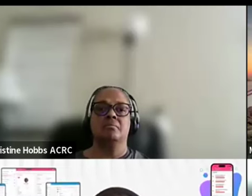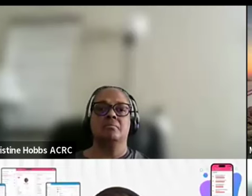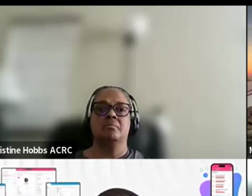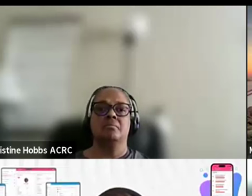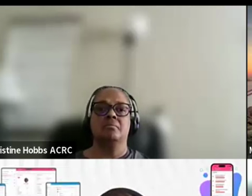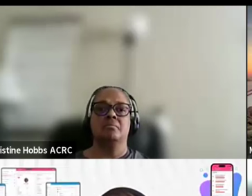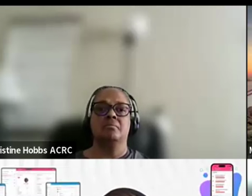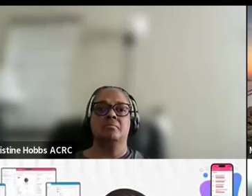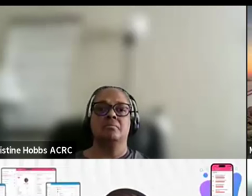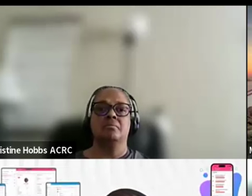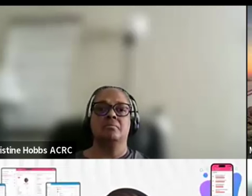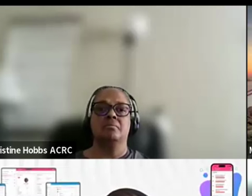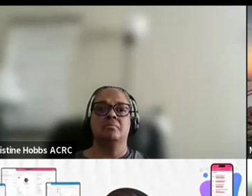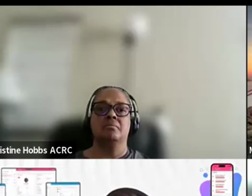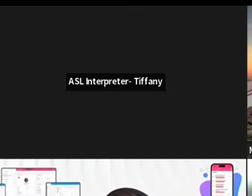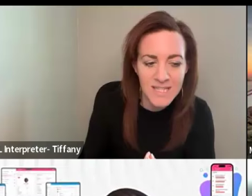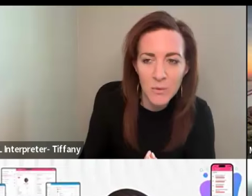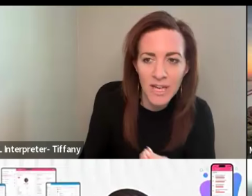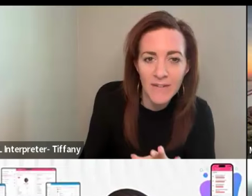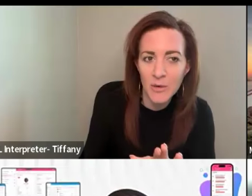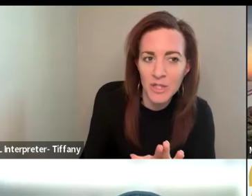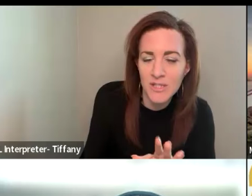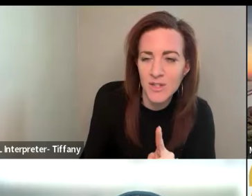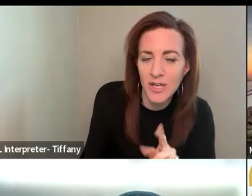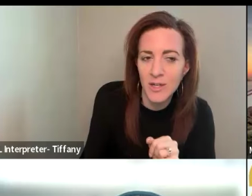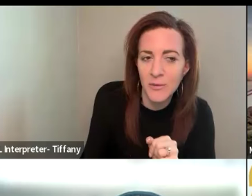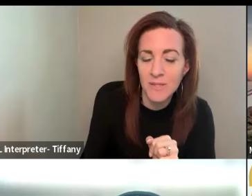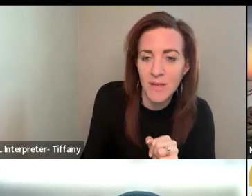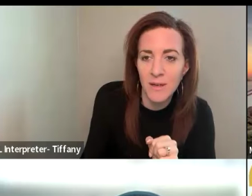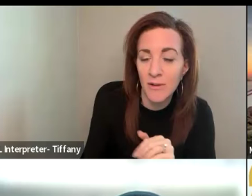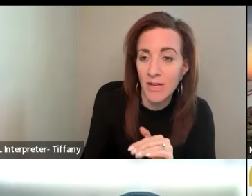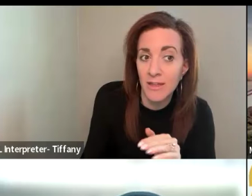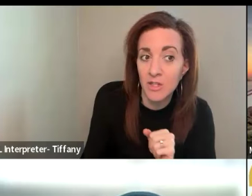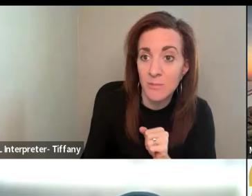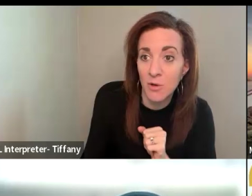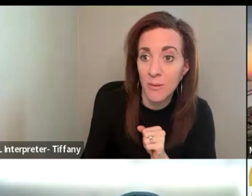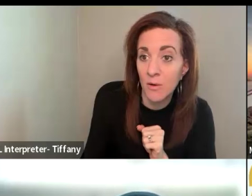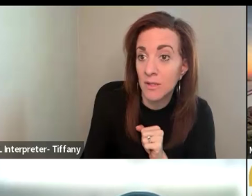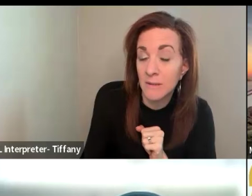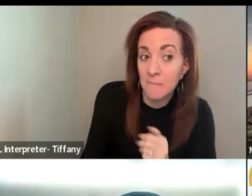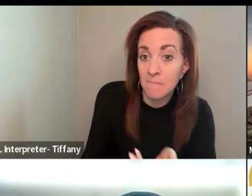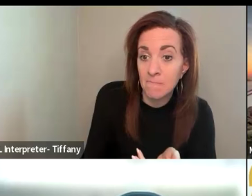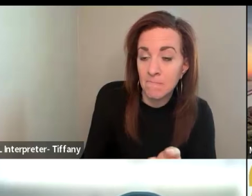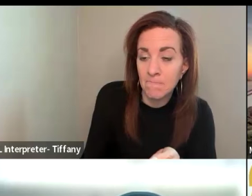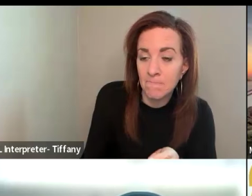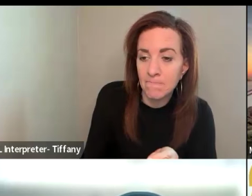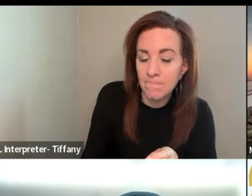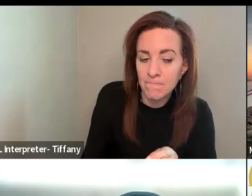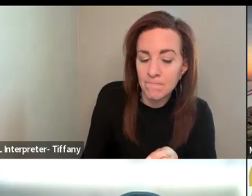And thank you very much, Michael. I Does also, anyone have any questions? Sorry to interrupt, about yeah, anything I just spoke about.